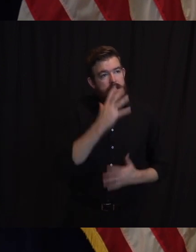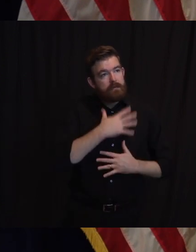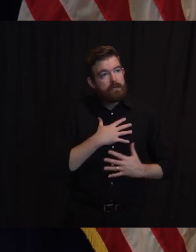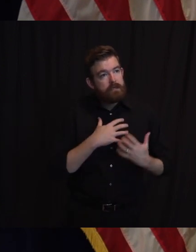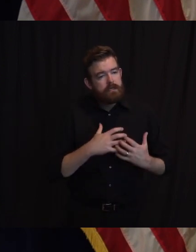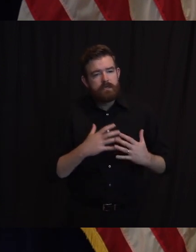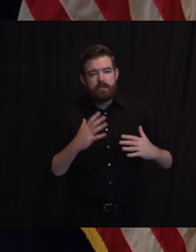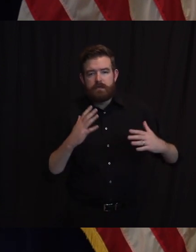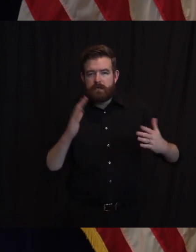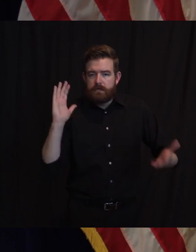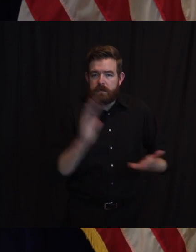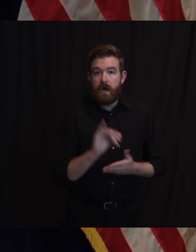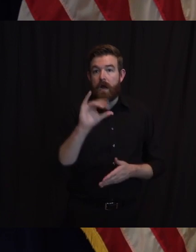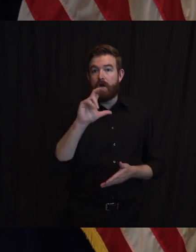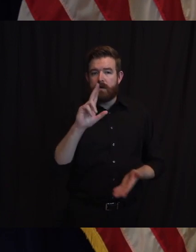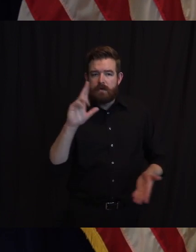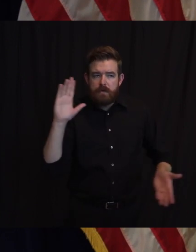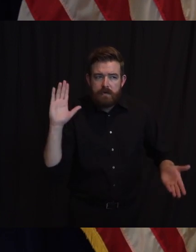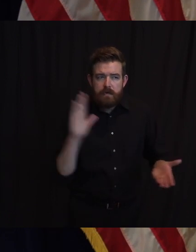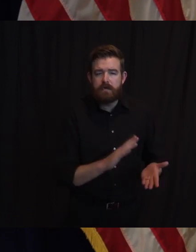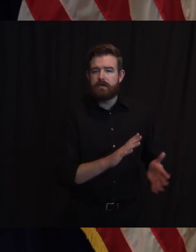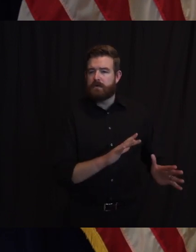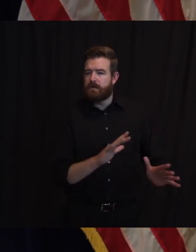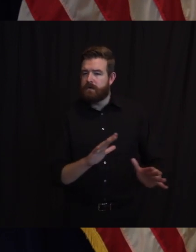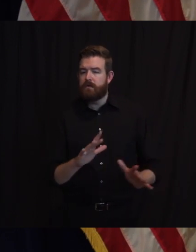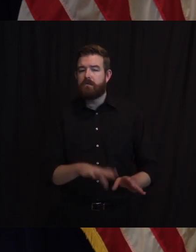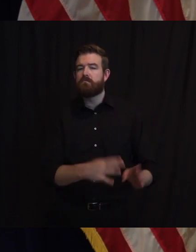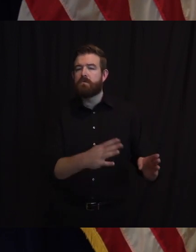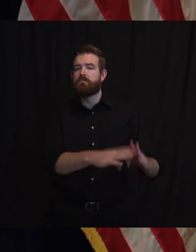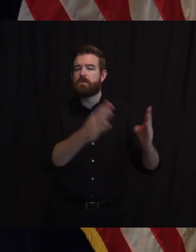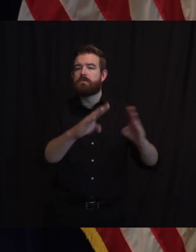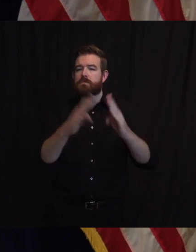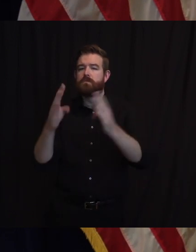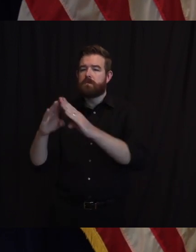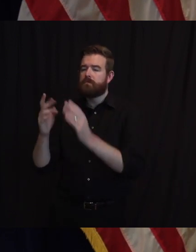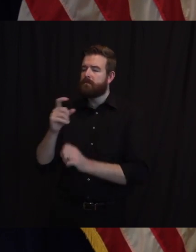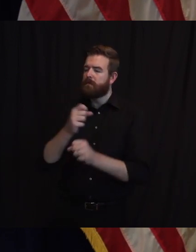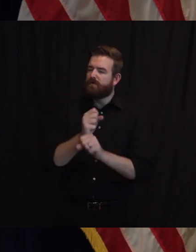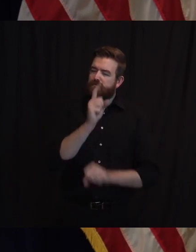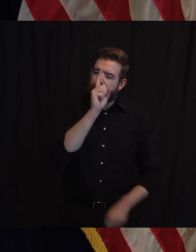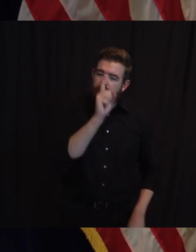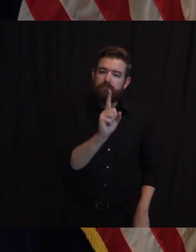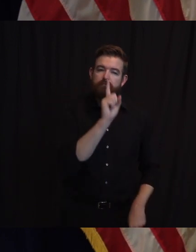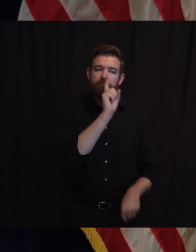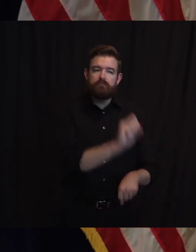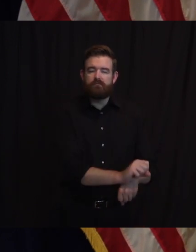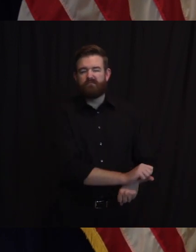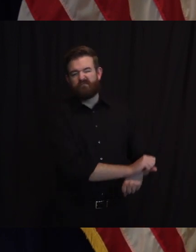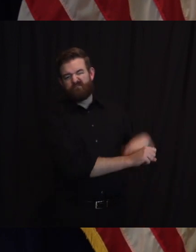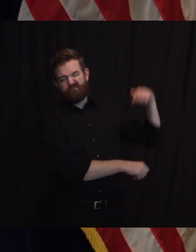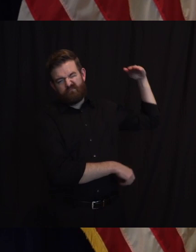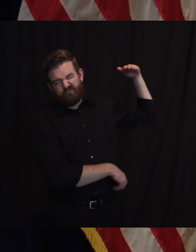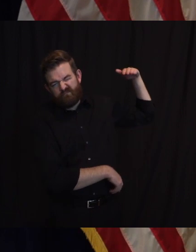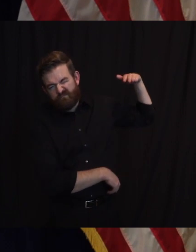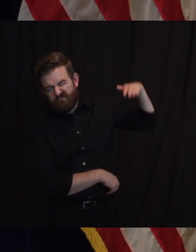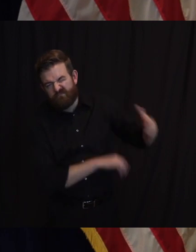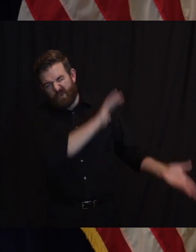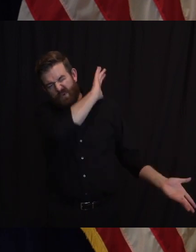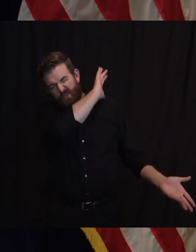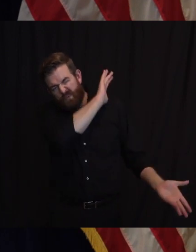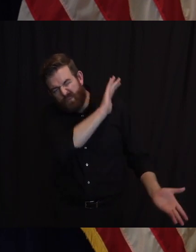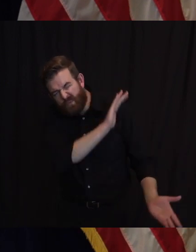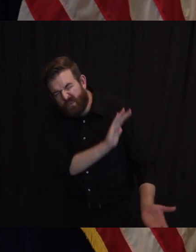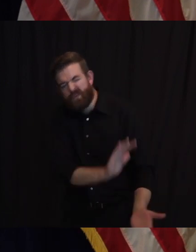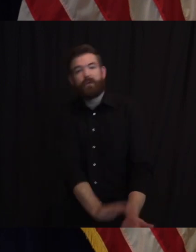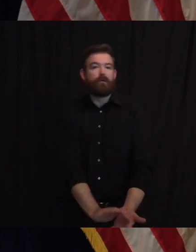sure that things are in fact going in the direction that we want to go in. We've been on a one-way street, folks, and we don't want